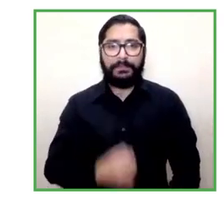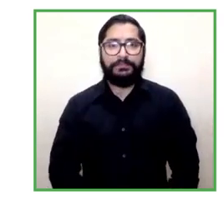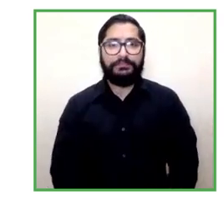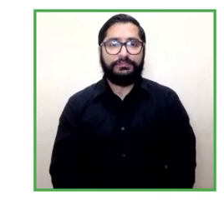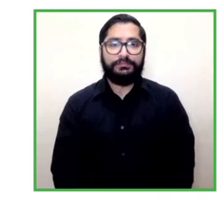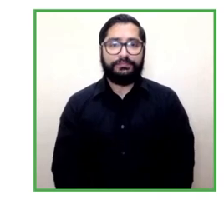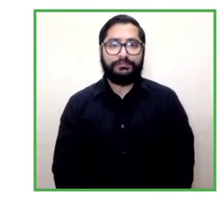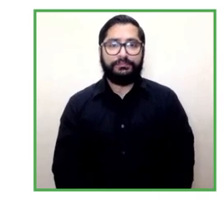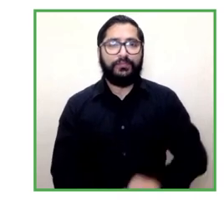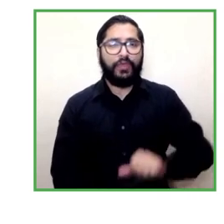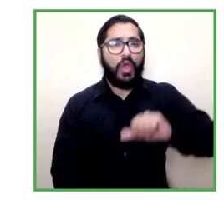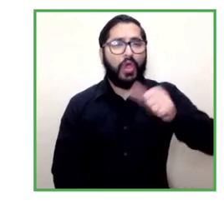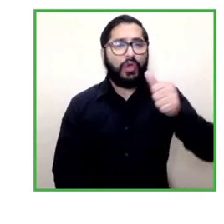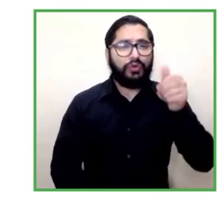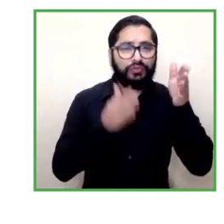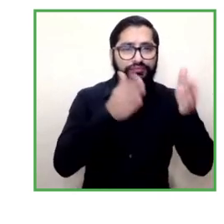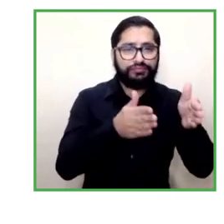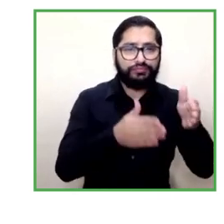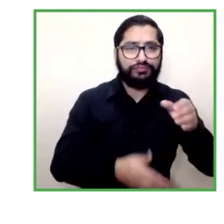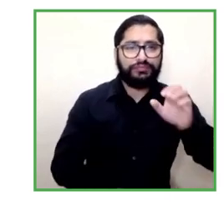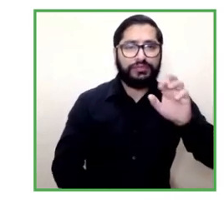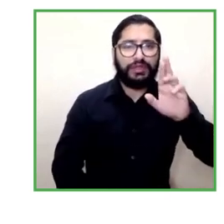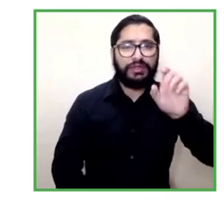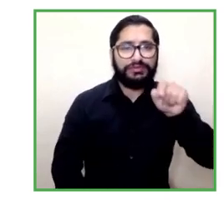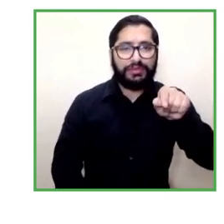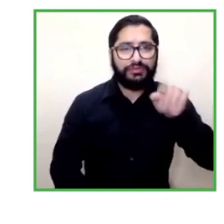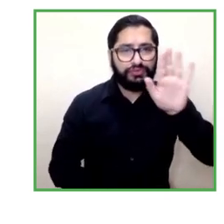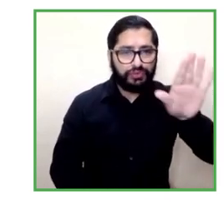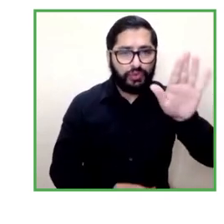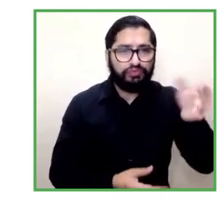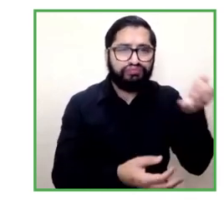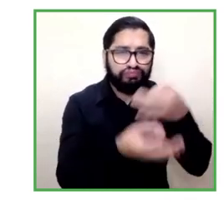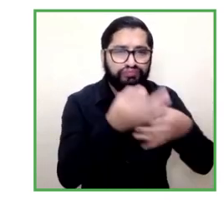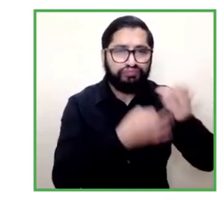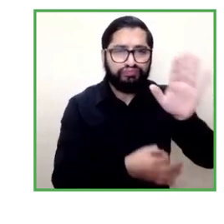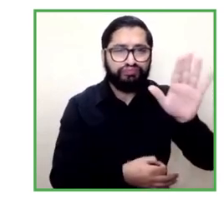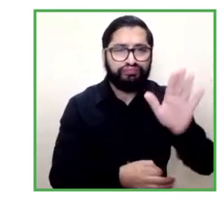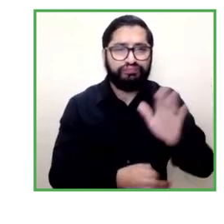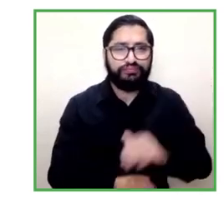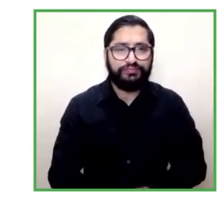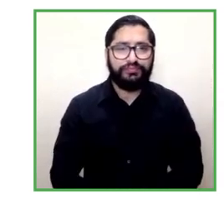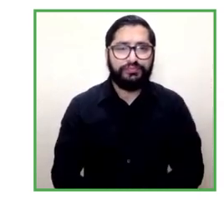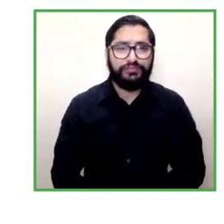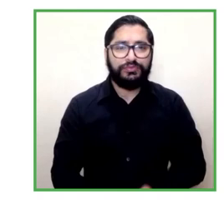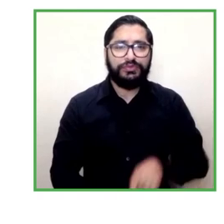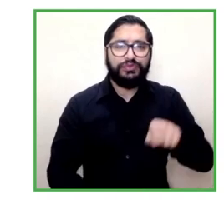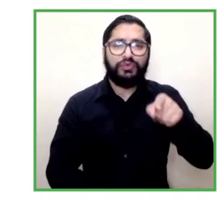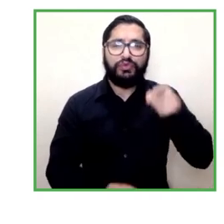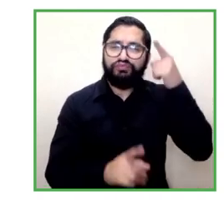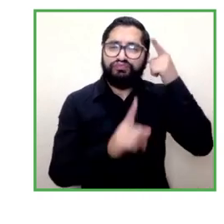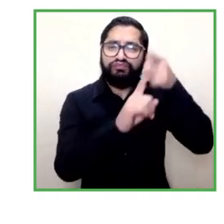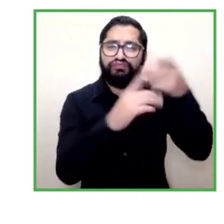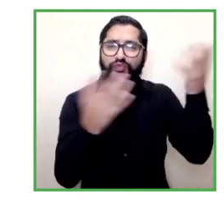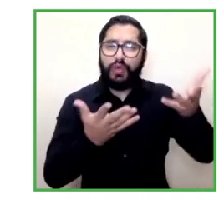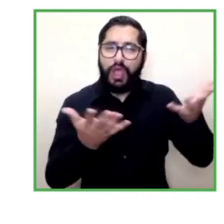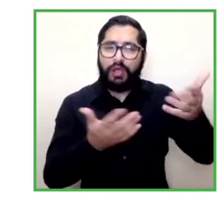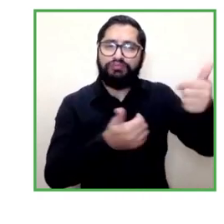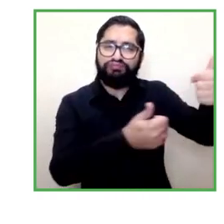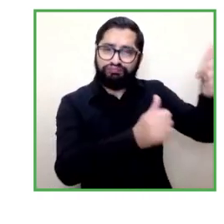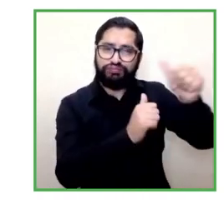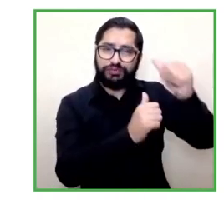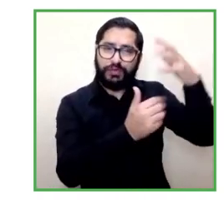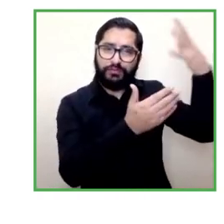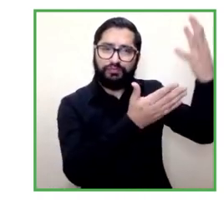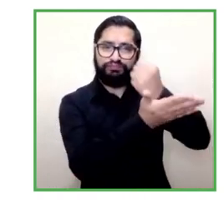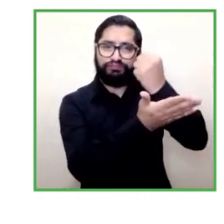And Ersin, can you tell us what are your main challenges for Poilabs? Of course. So